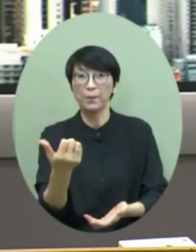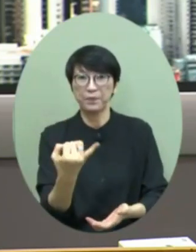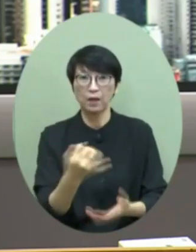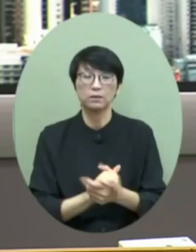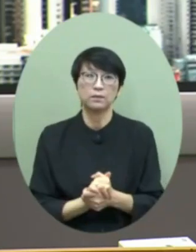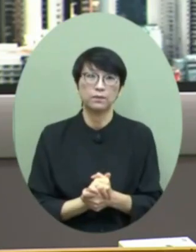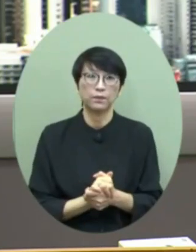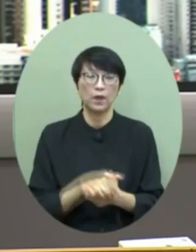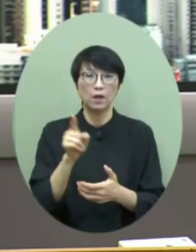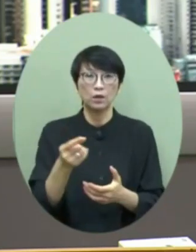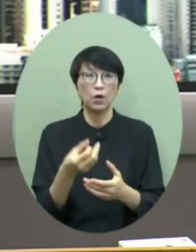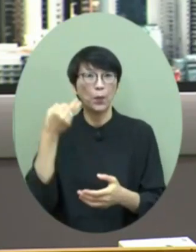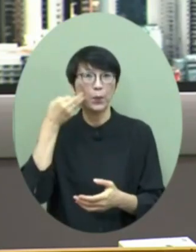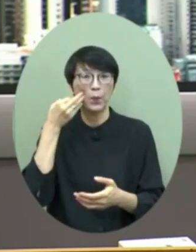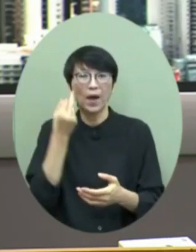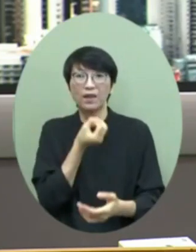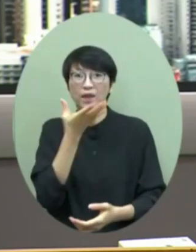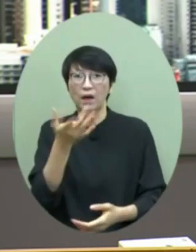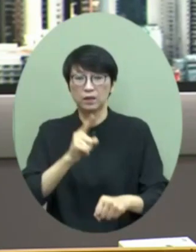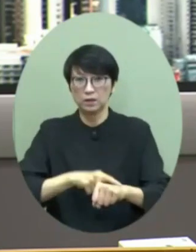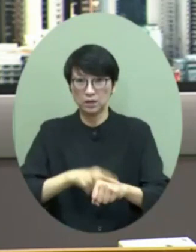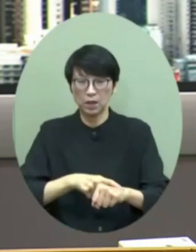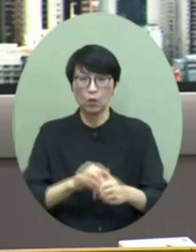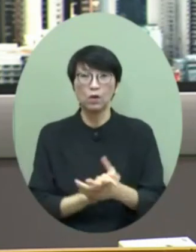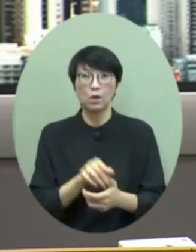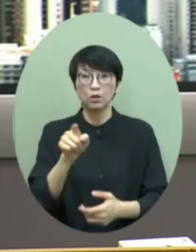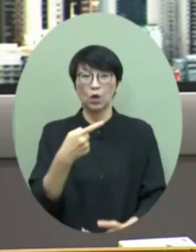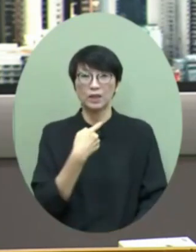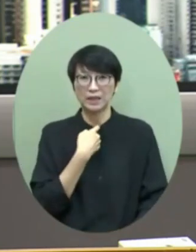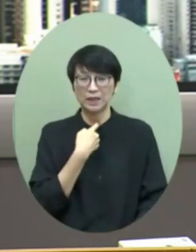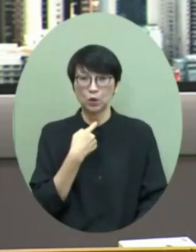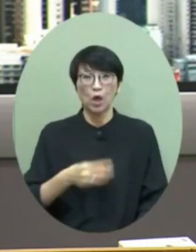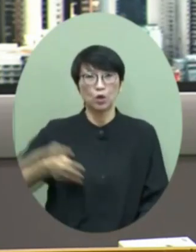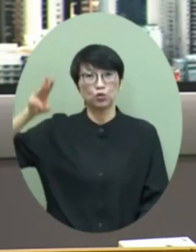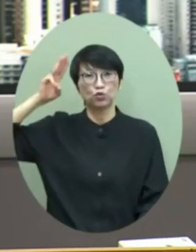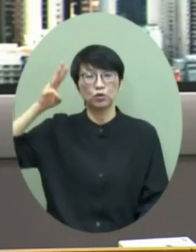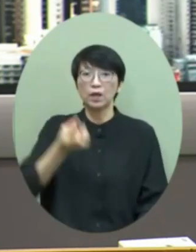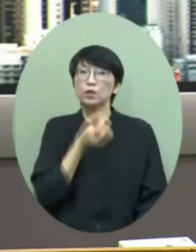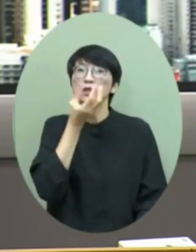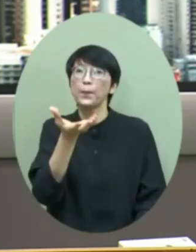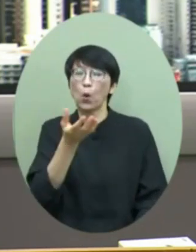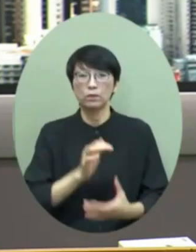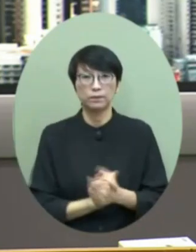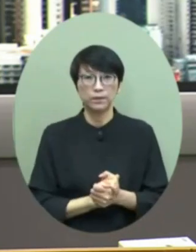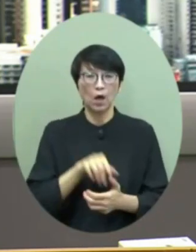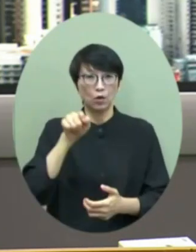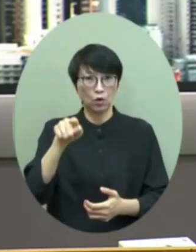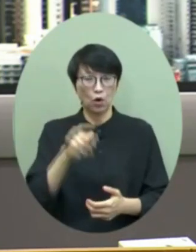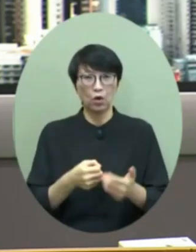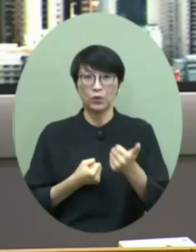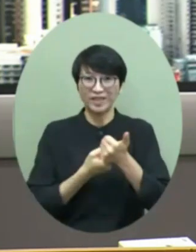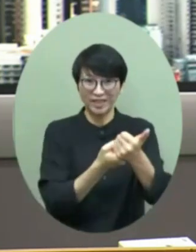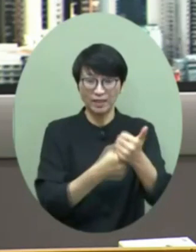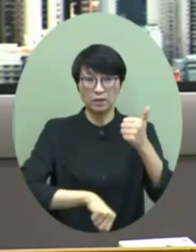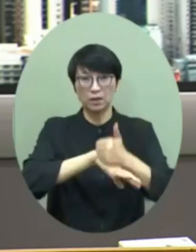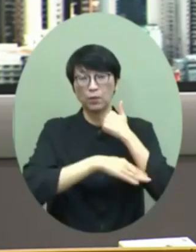electoral officer to decide whether someone is eligible to stand, and then a